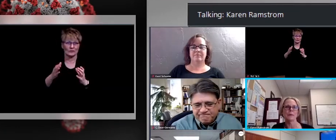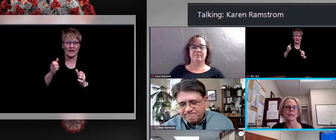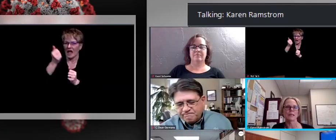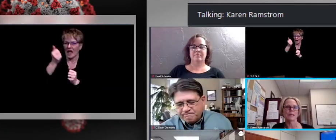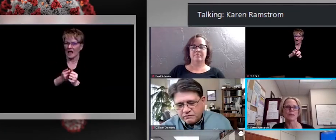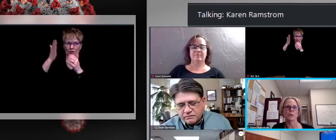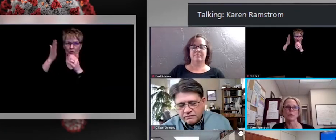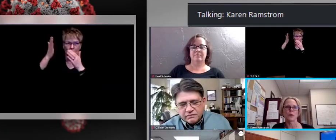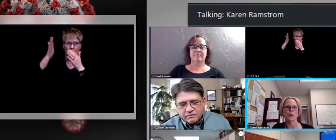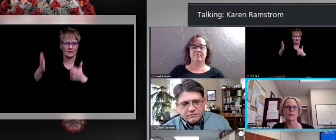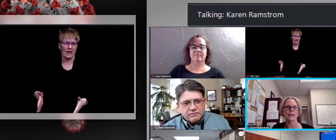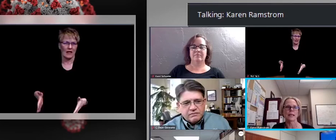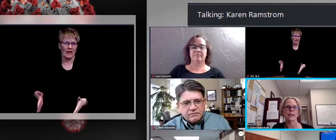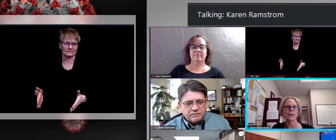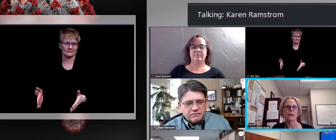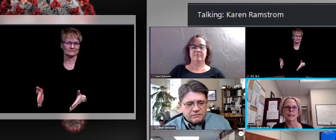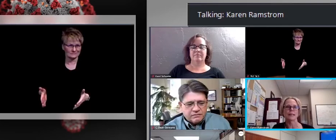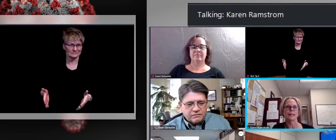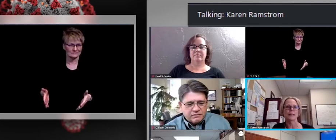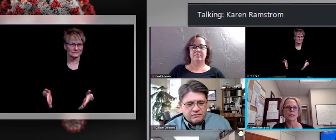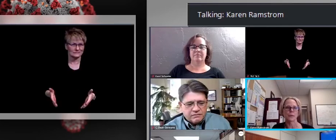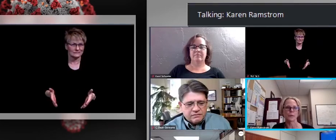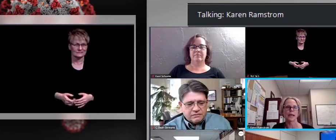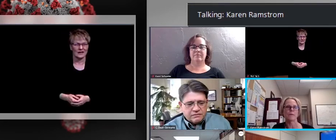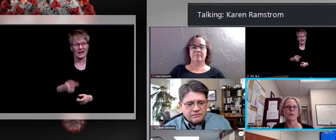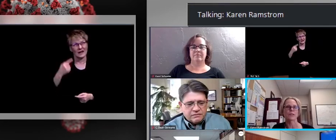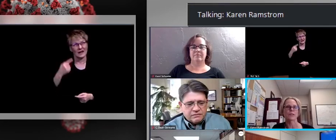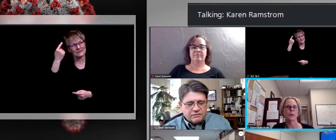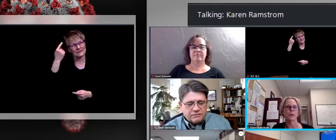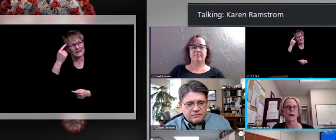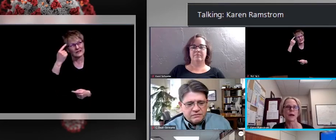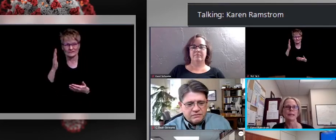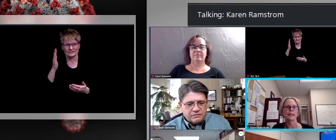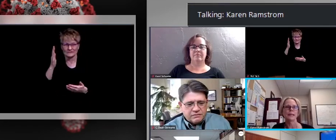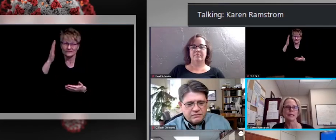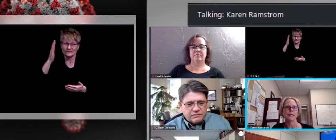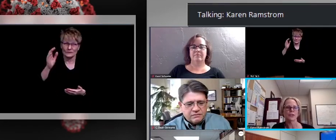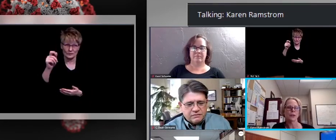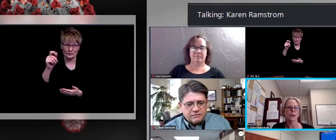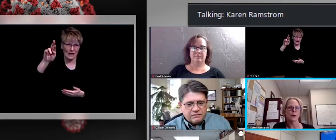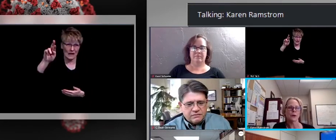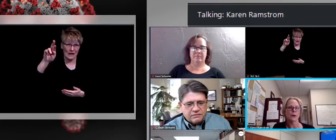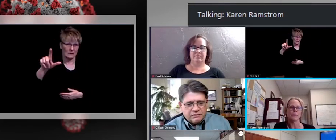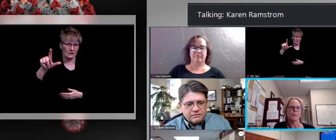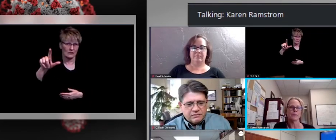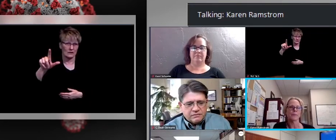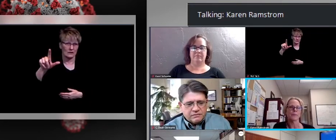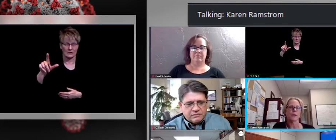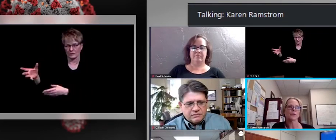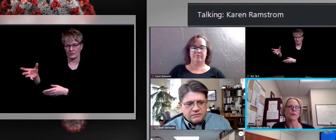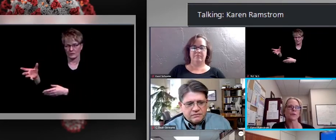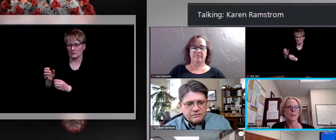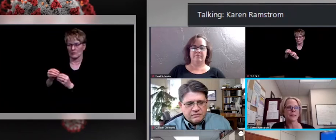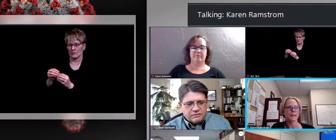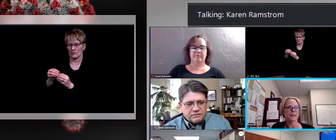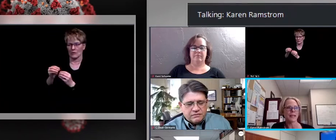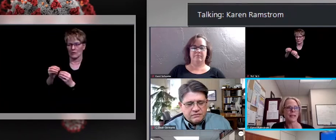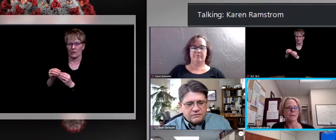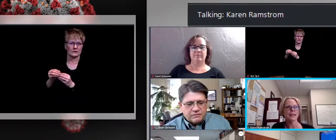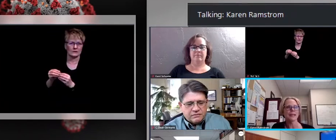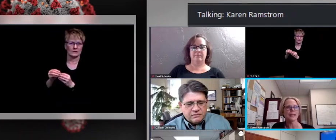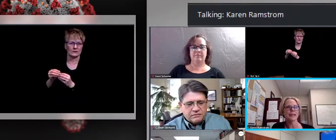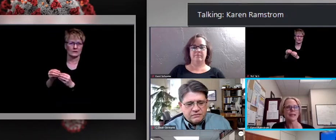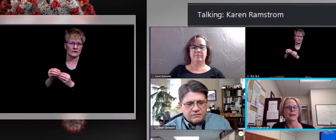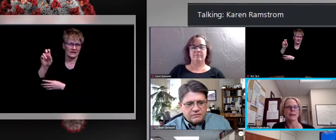Probably not until well into April, I'm guessing. That's when we're going to have more supply. As you know, federal government saying in